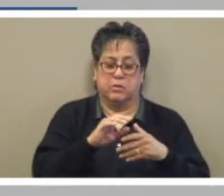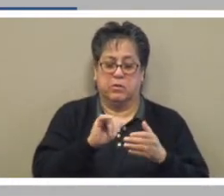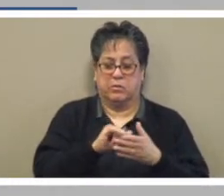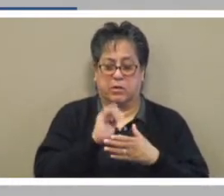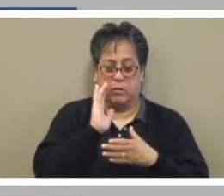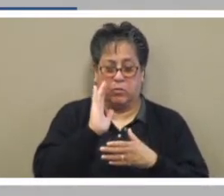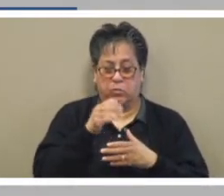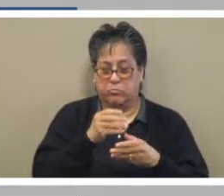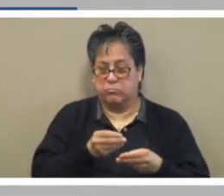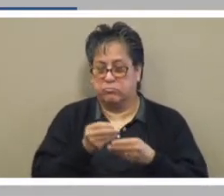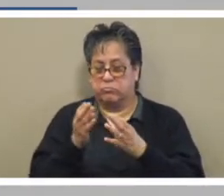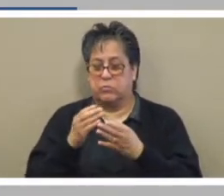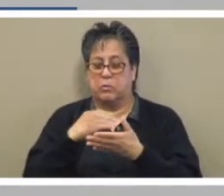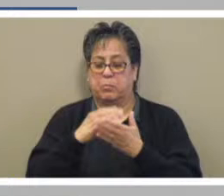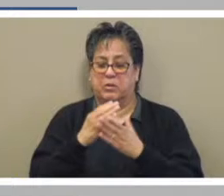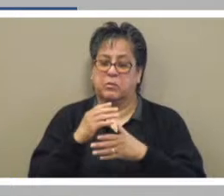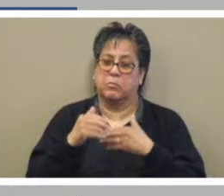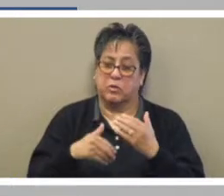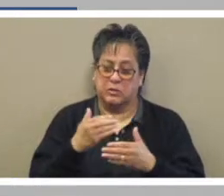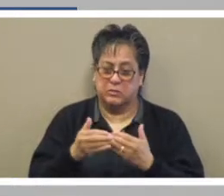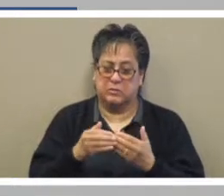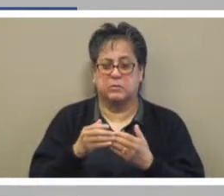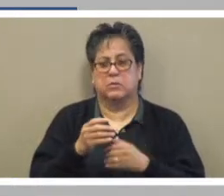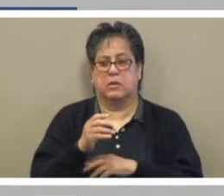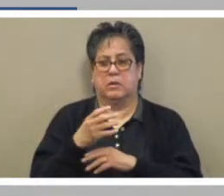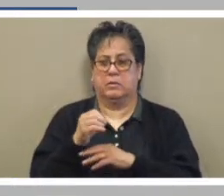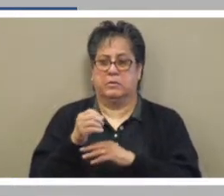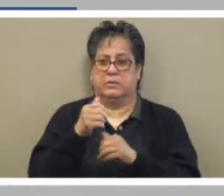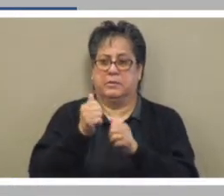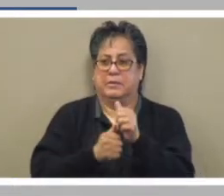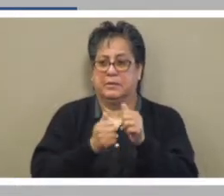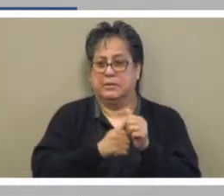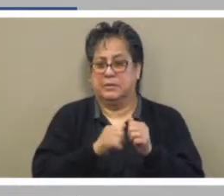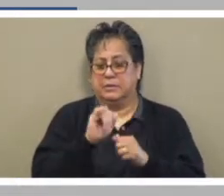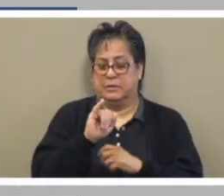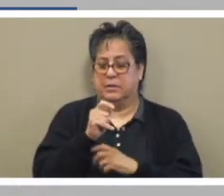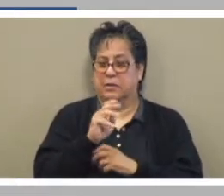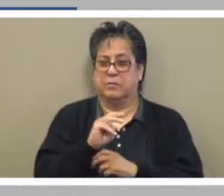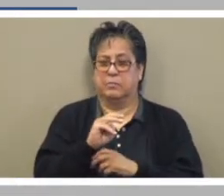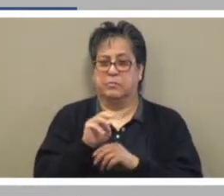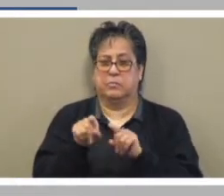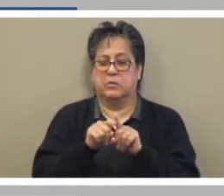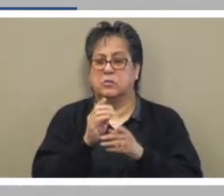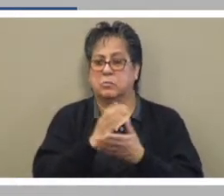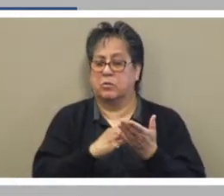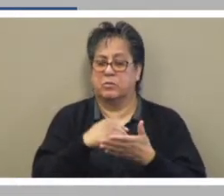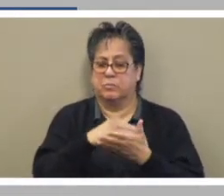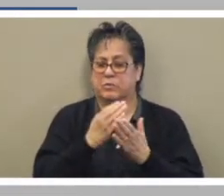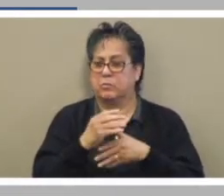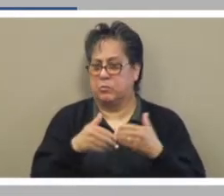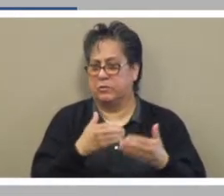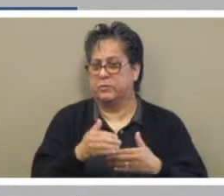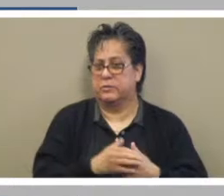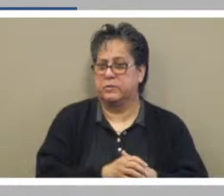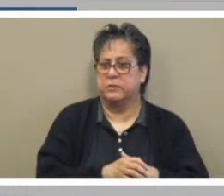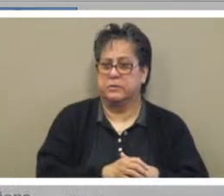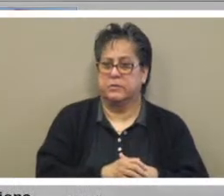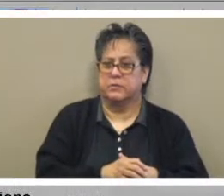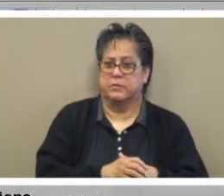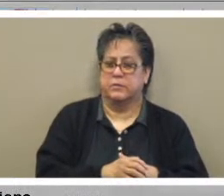to you as part of the budget process, and we do go through each item as part of the budget process itself.